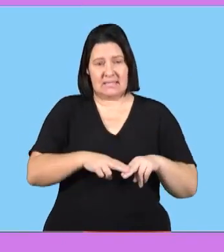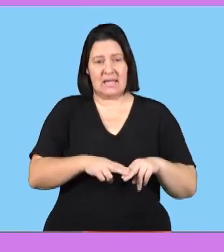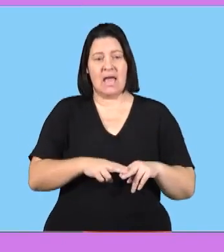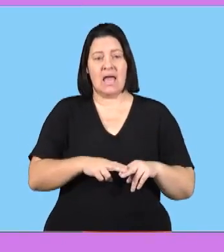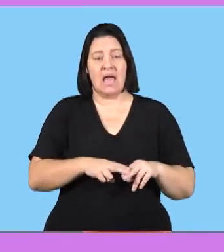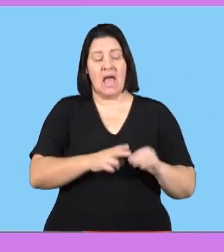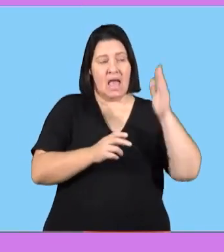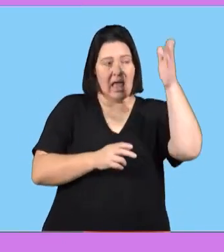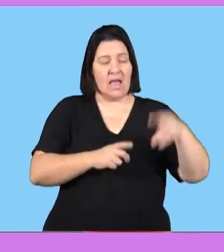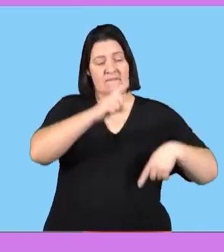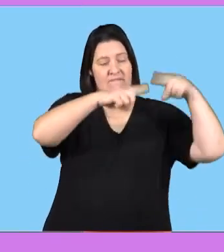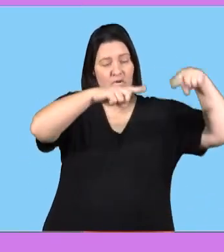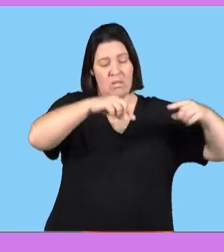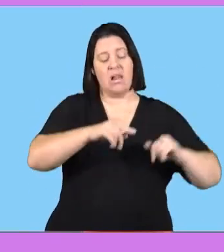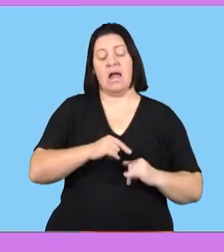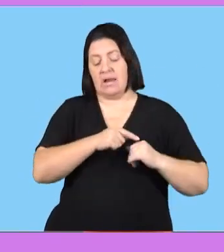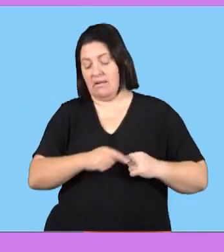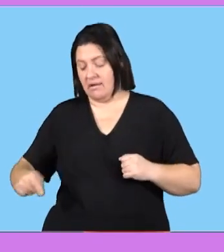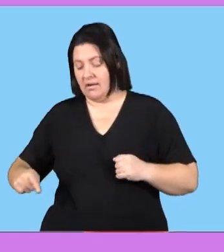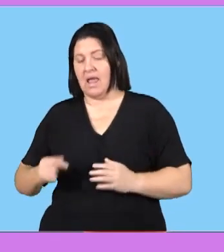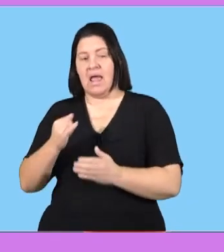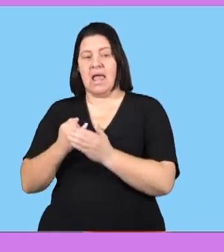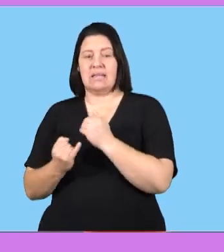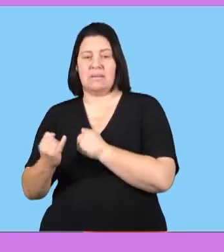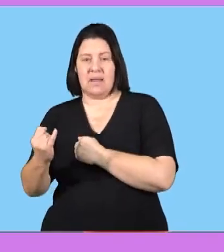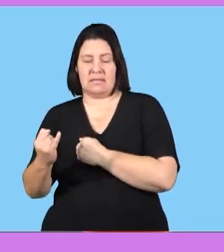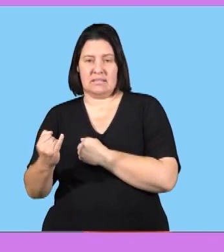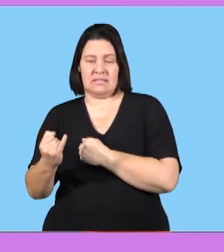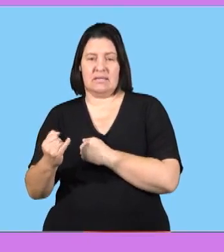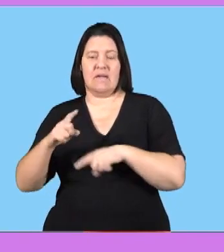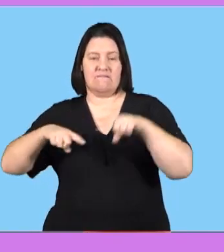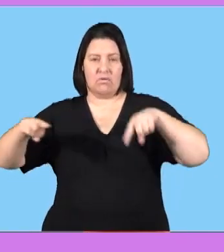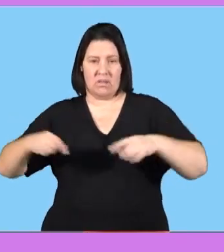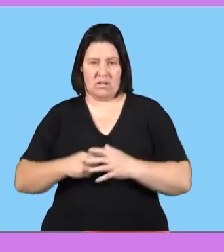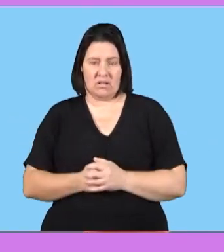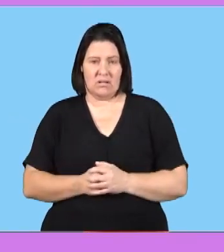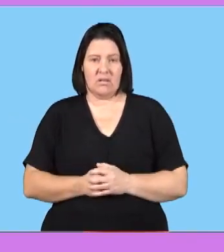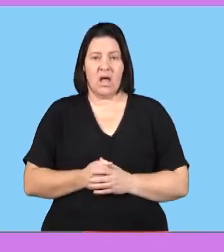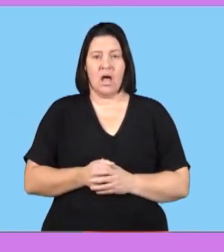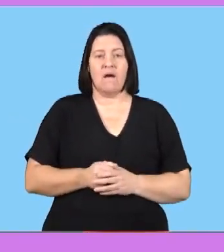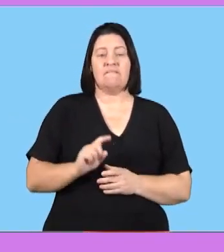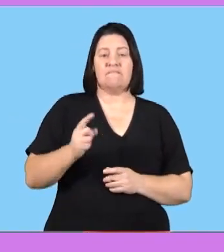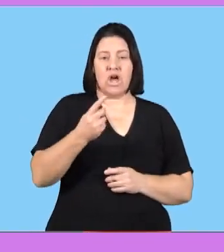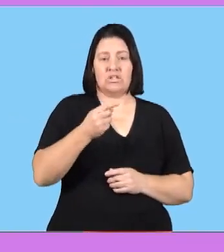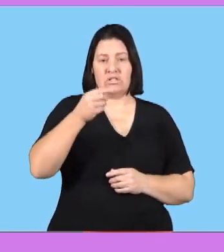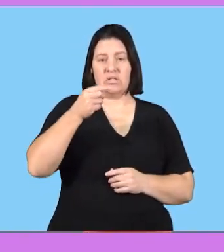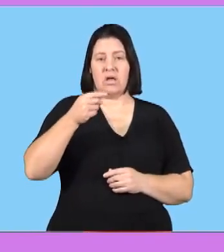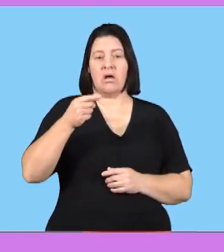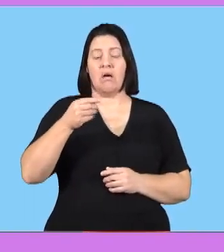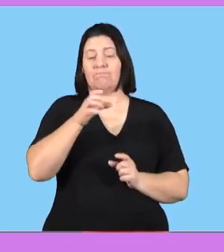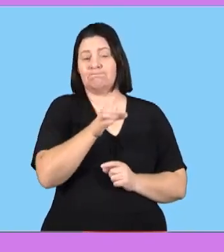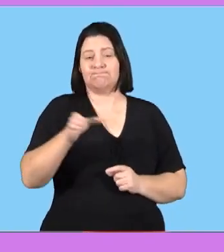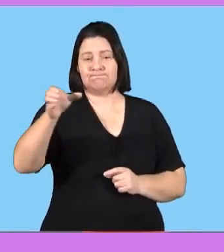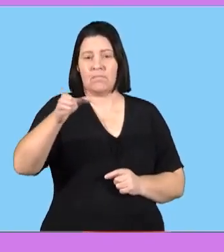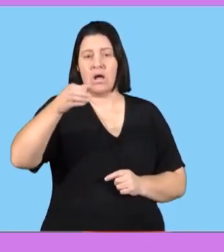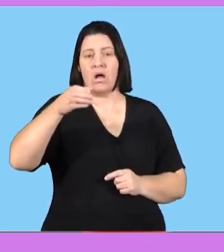the independent variables. Okay, now we are starting with the first content. The first content